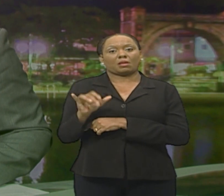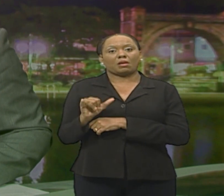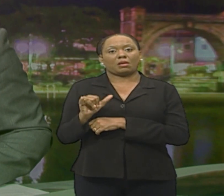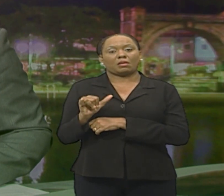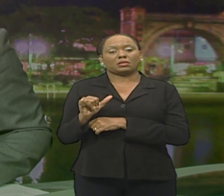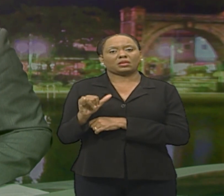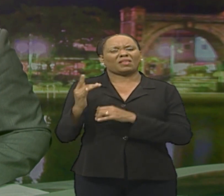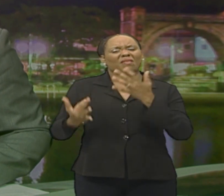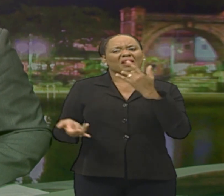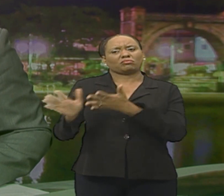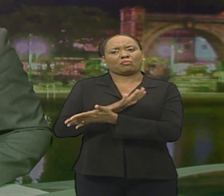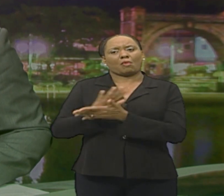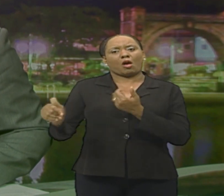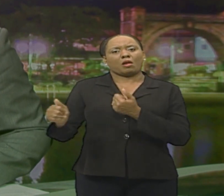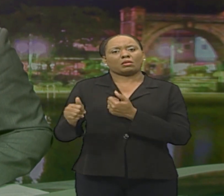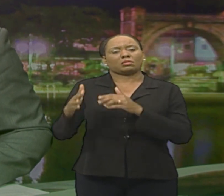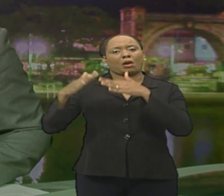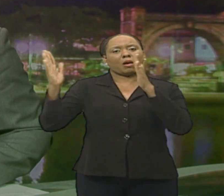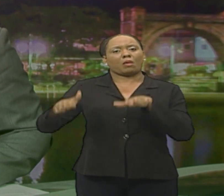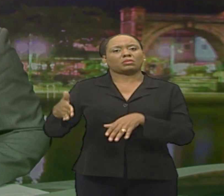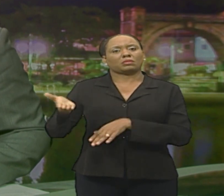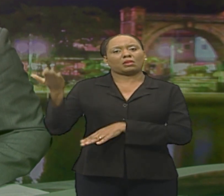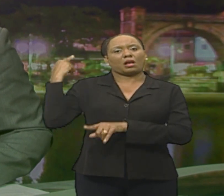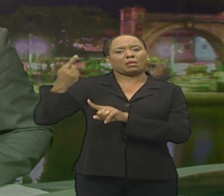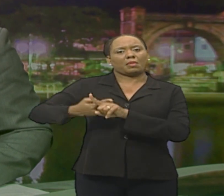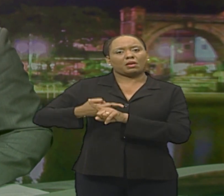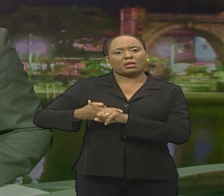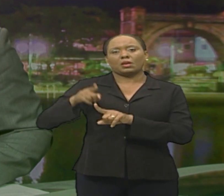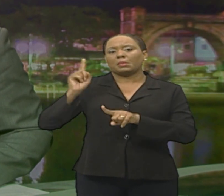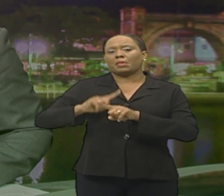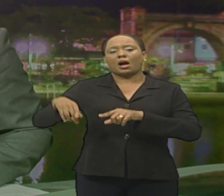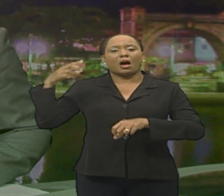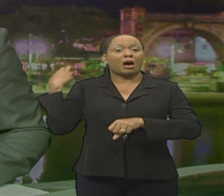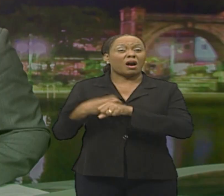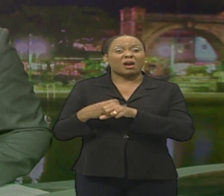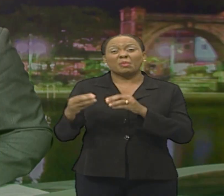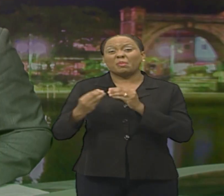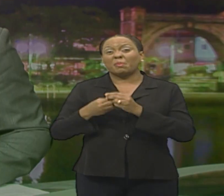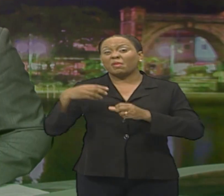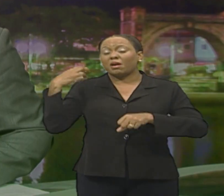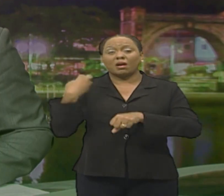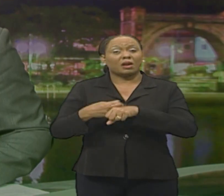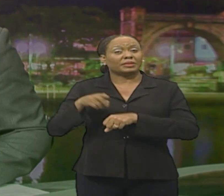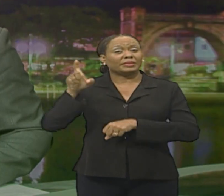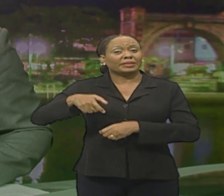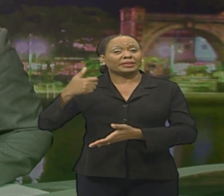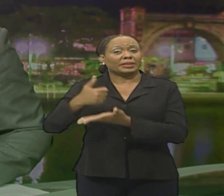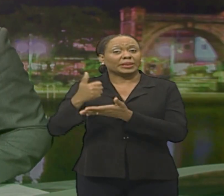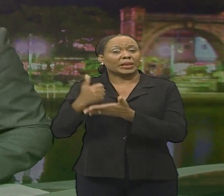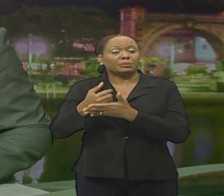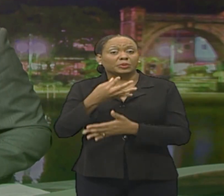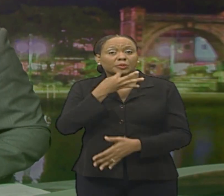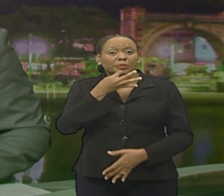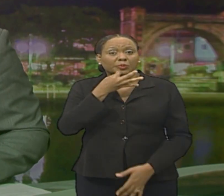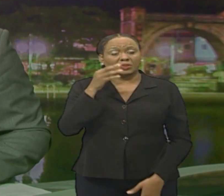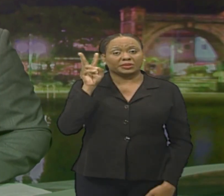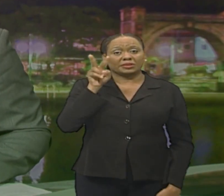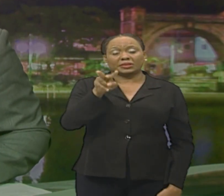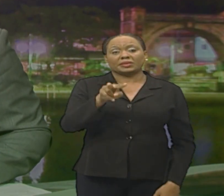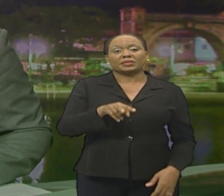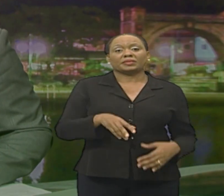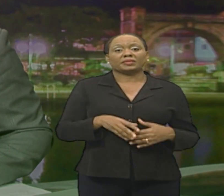been coping since the fire, things have been hard and about to get even harder if they don't get some help. Lisa Broom has